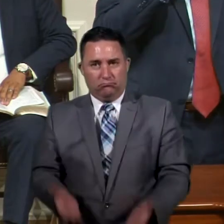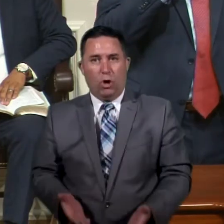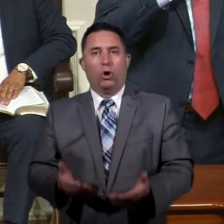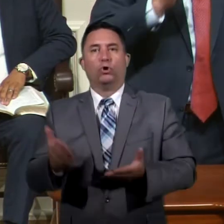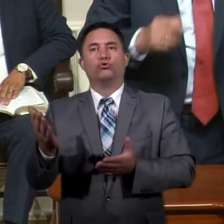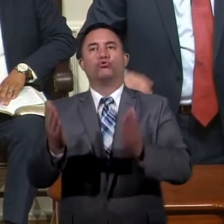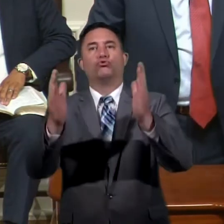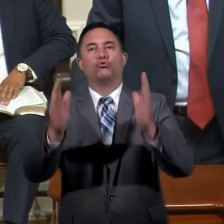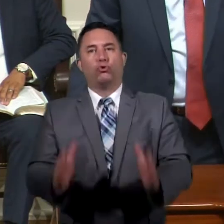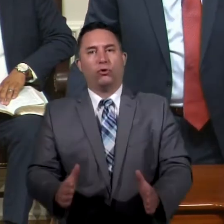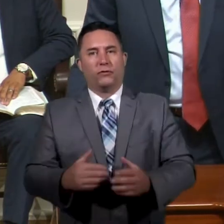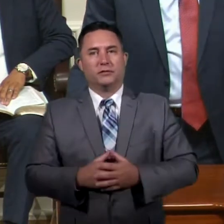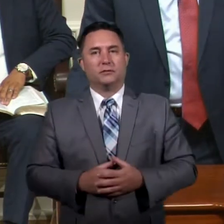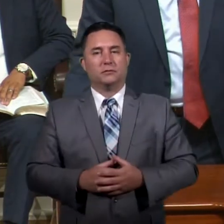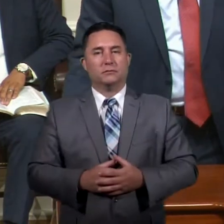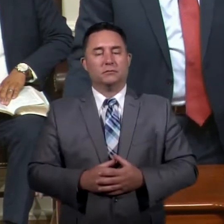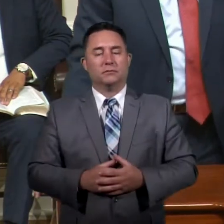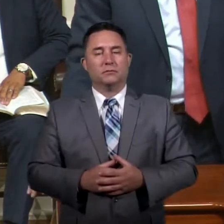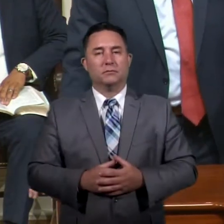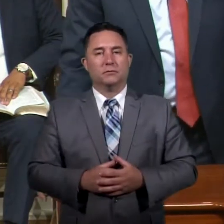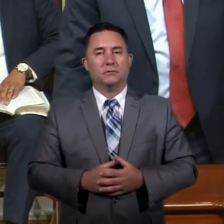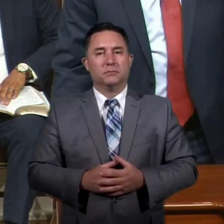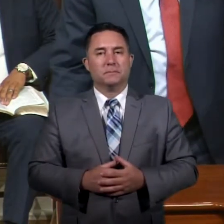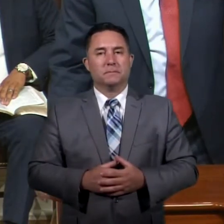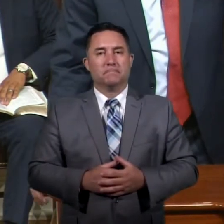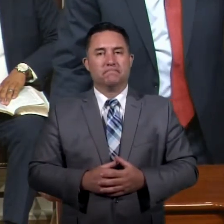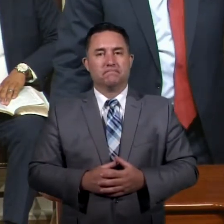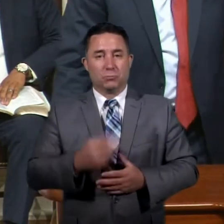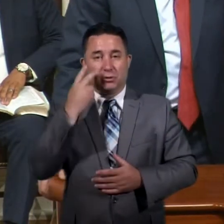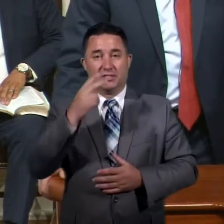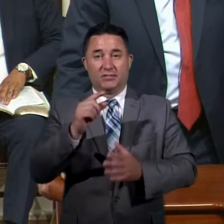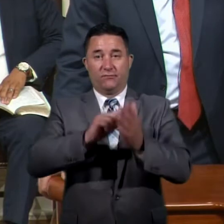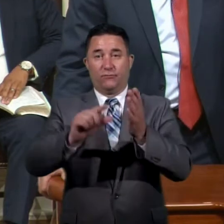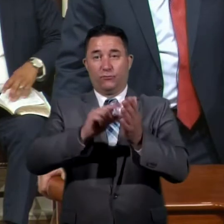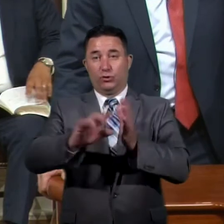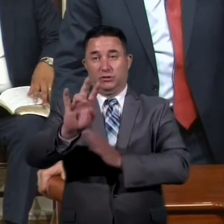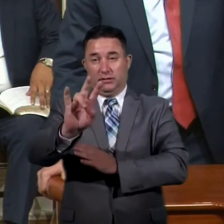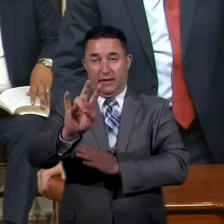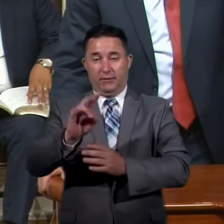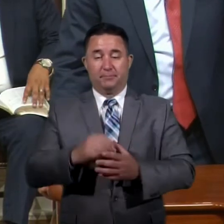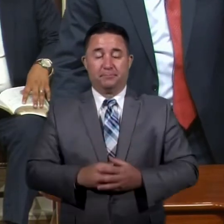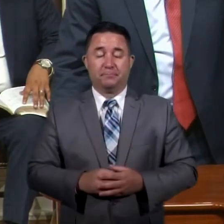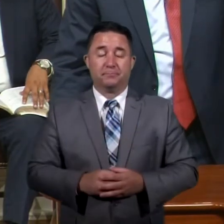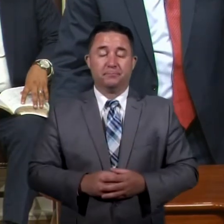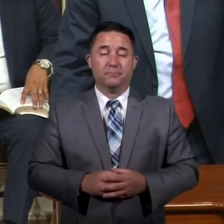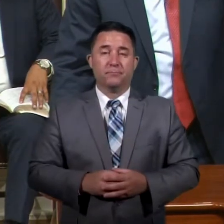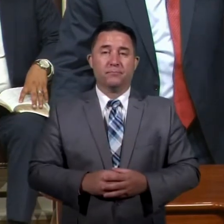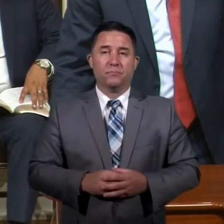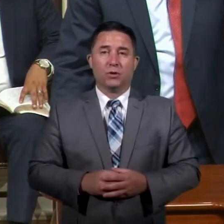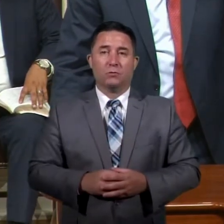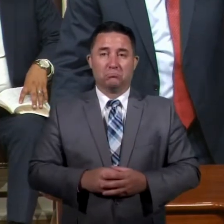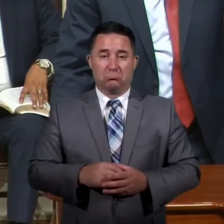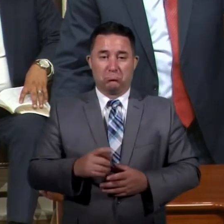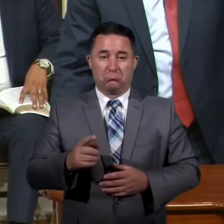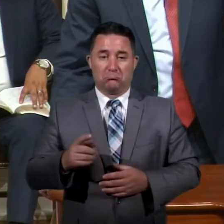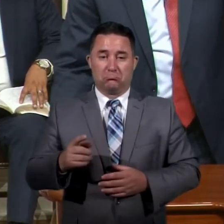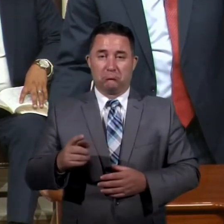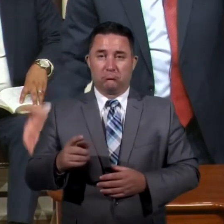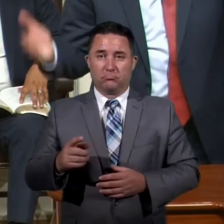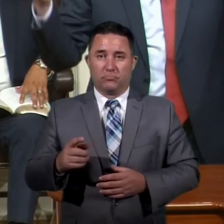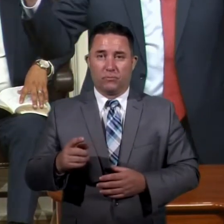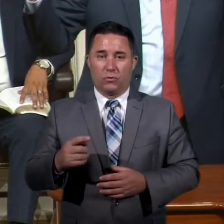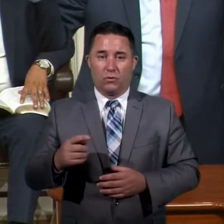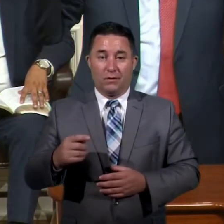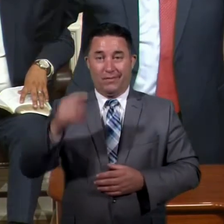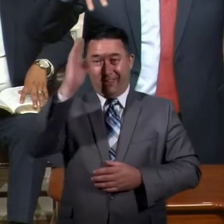vemos aquí en este pasaje es que tomó forma de siervo. You can see that in verse number 7. Podemos verlo en el versículo 7. And you and I, here's